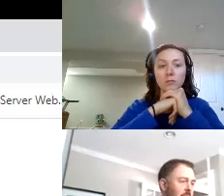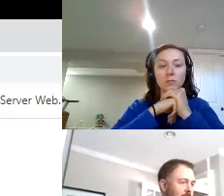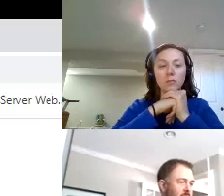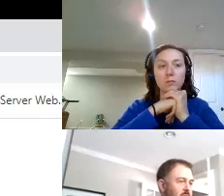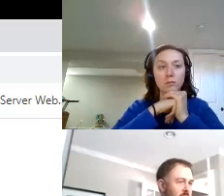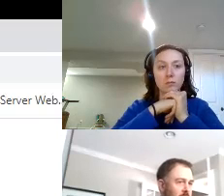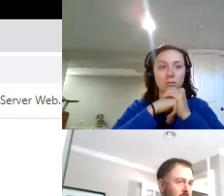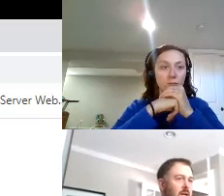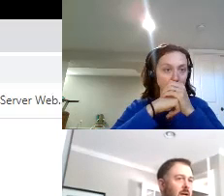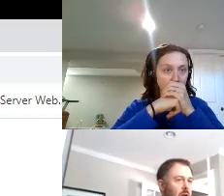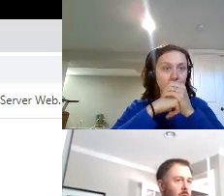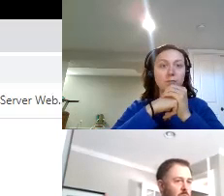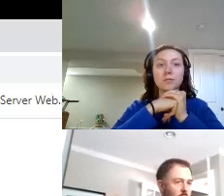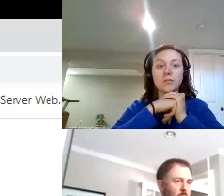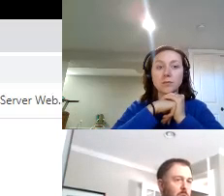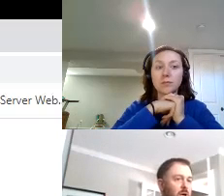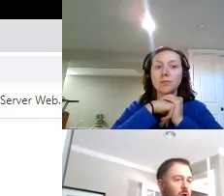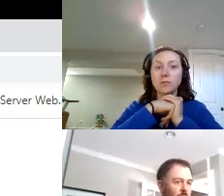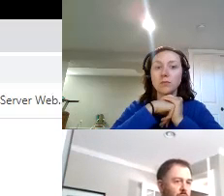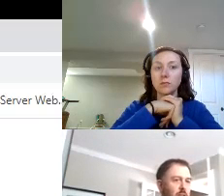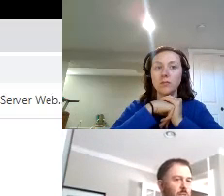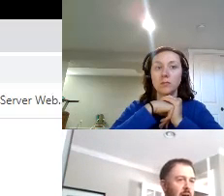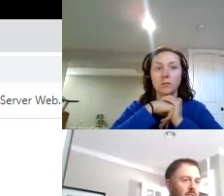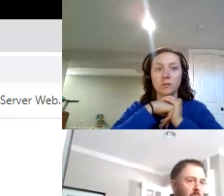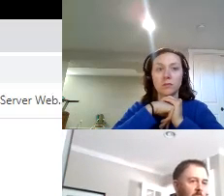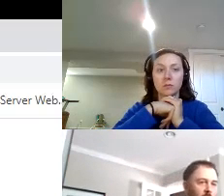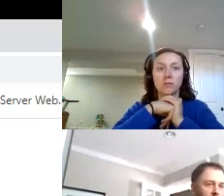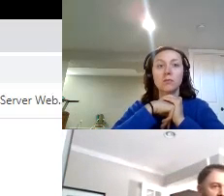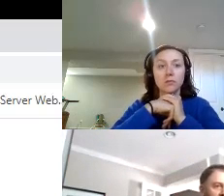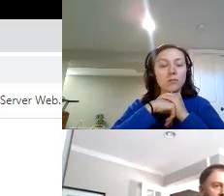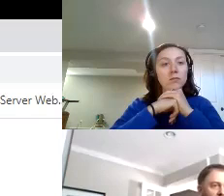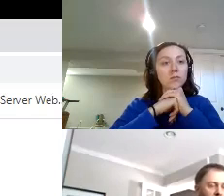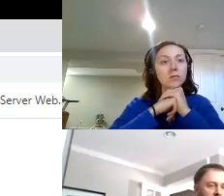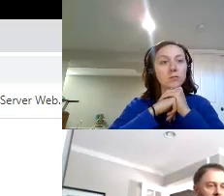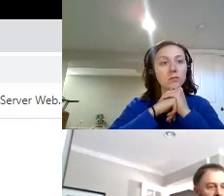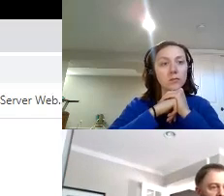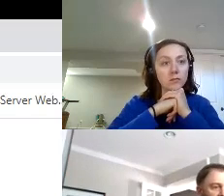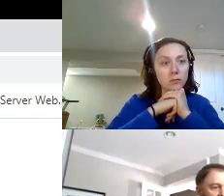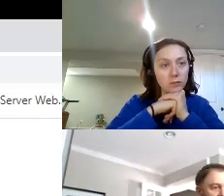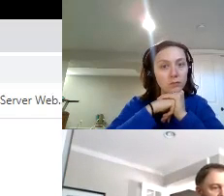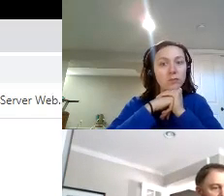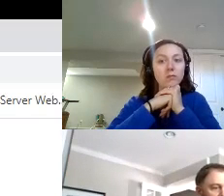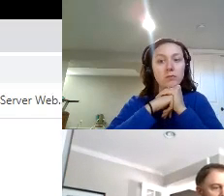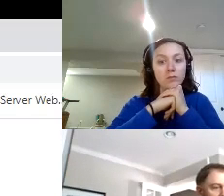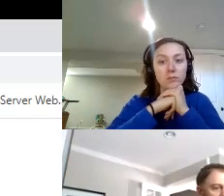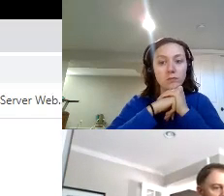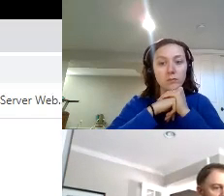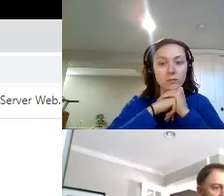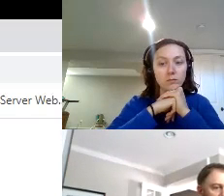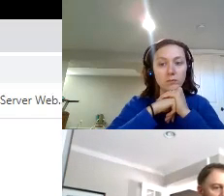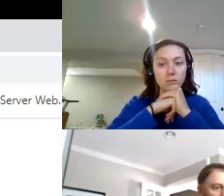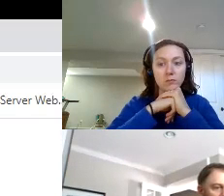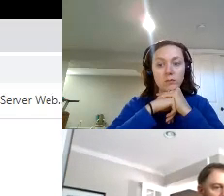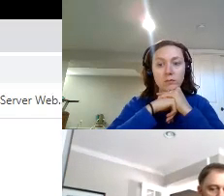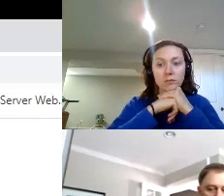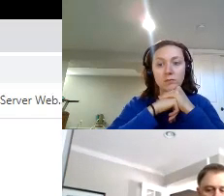So if you have these things, presumably or hopefully you would have community resilience or resilience enough to